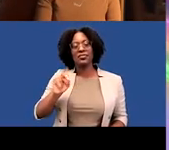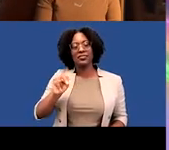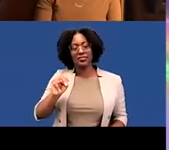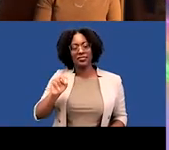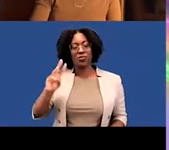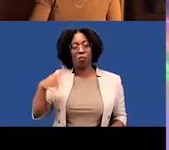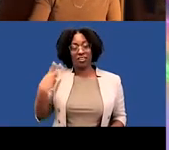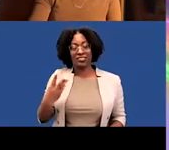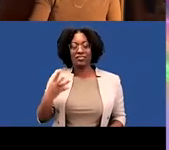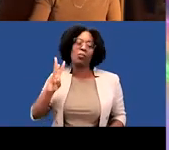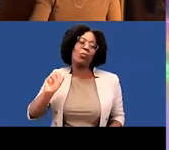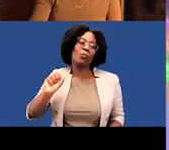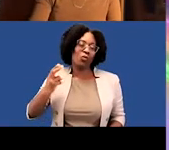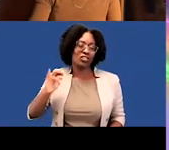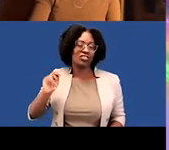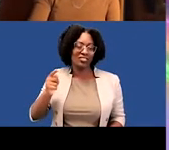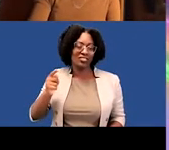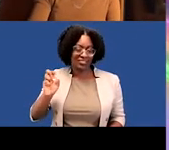But it wouldn't have happened